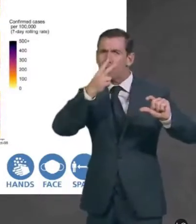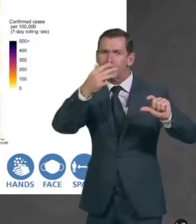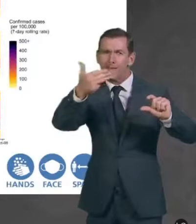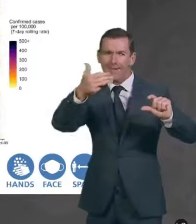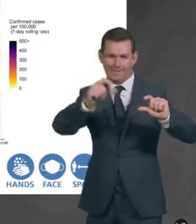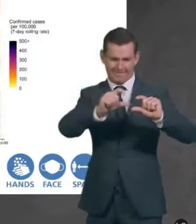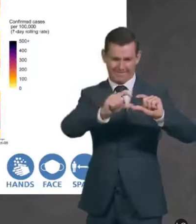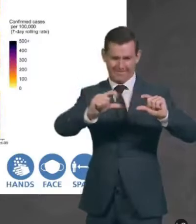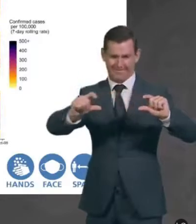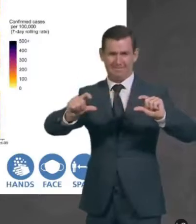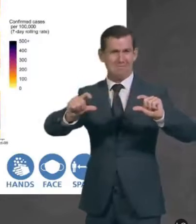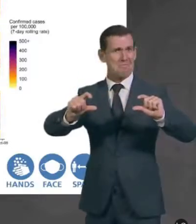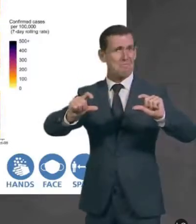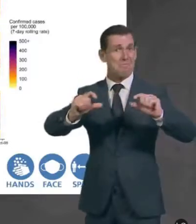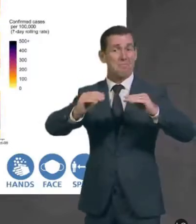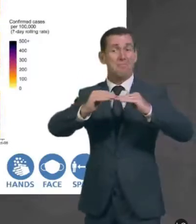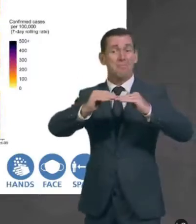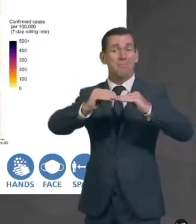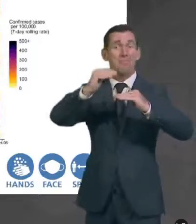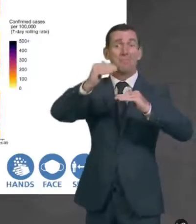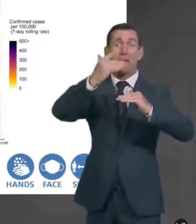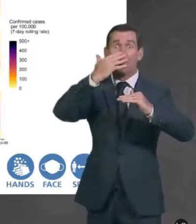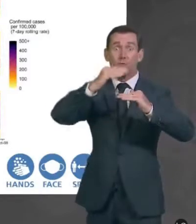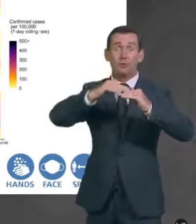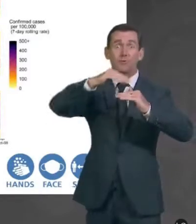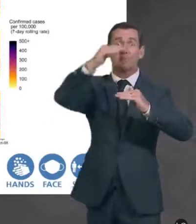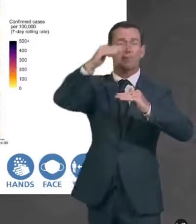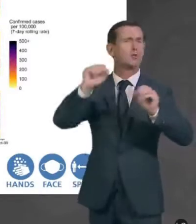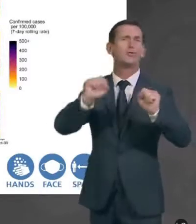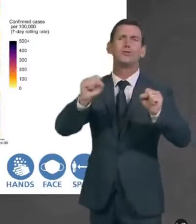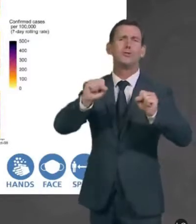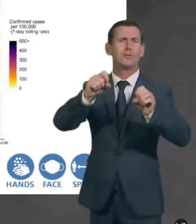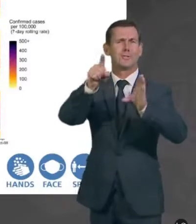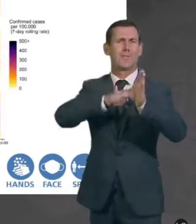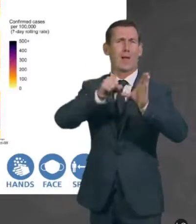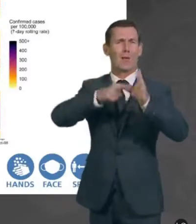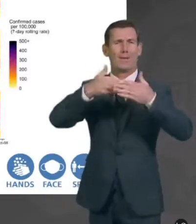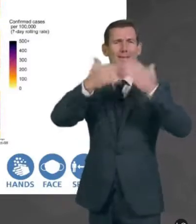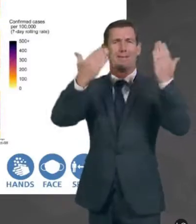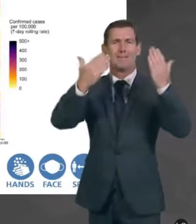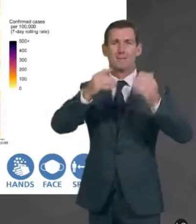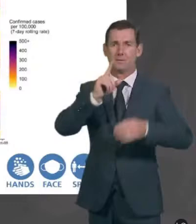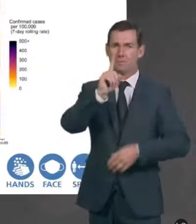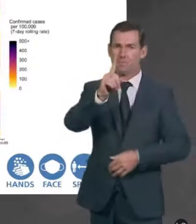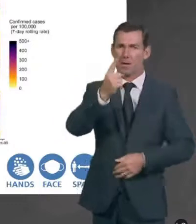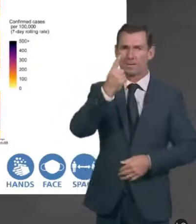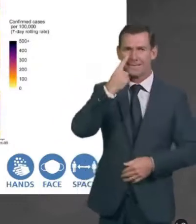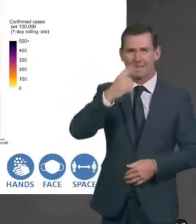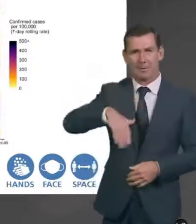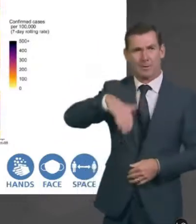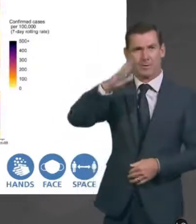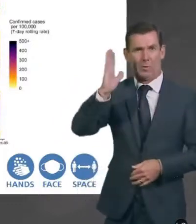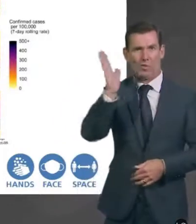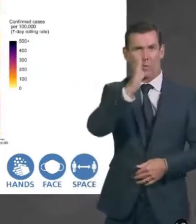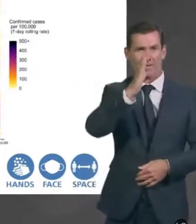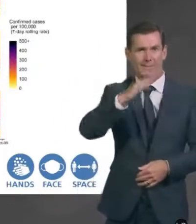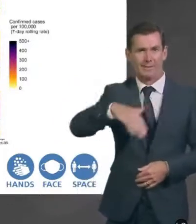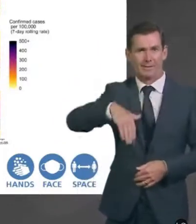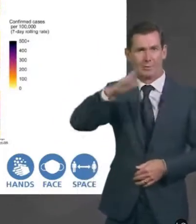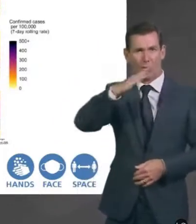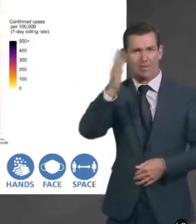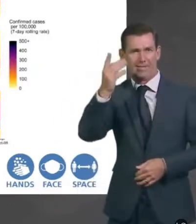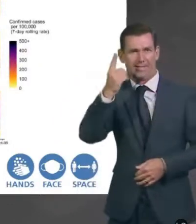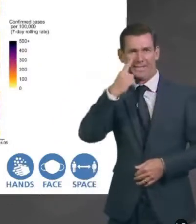age groups. But if you now look at the Northeast and Northwest, what you see is that as the cases increase